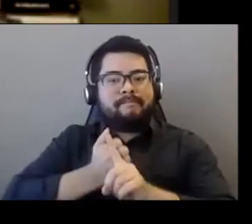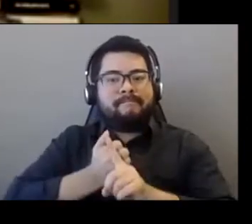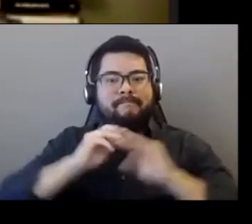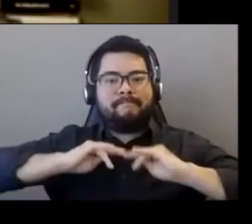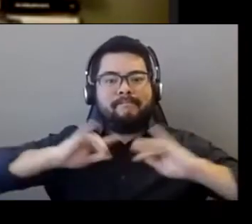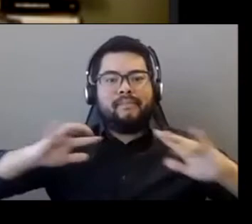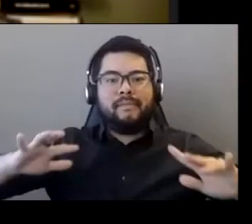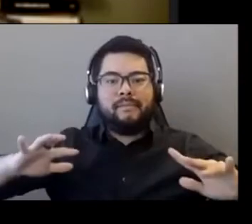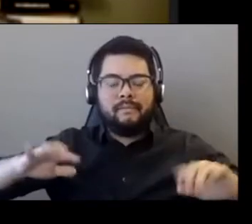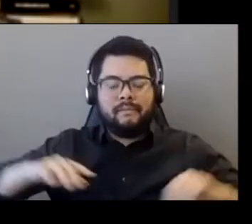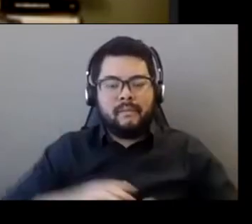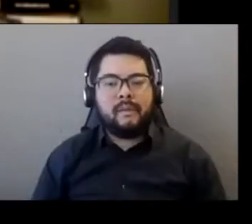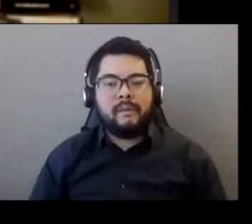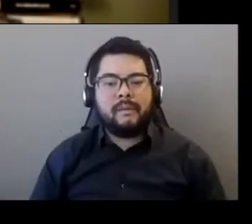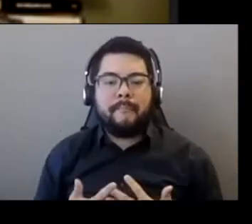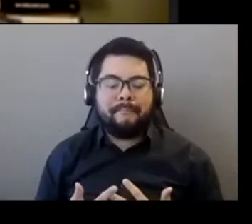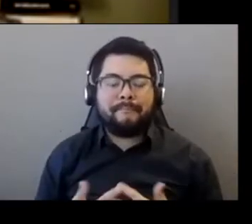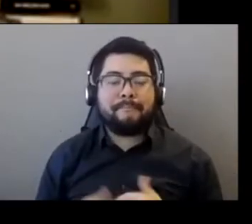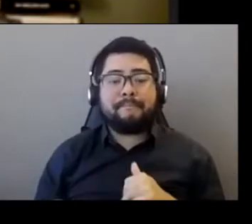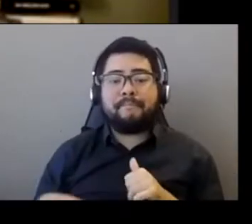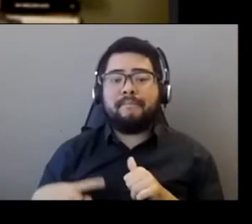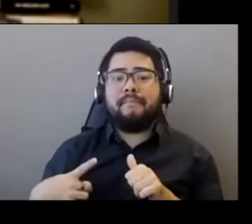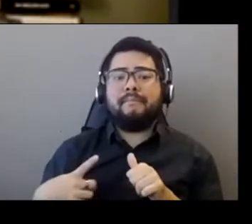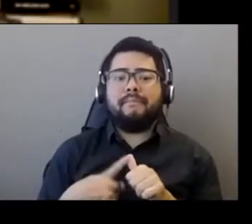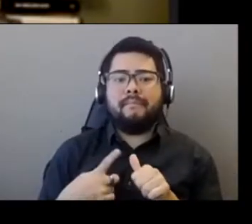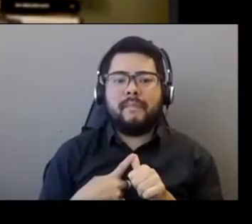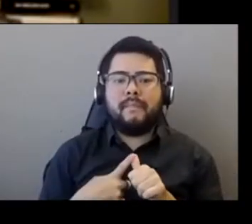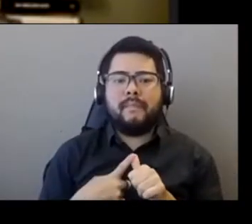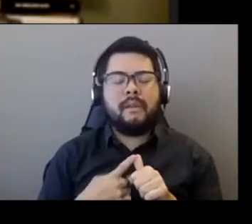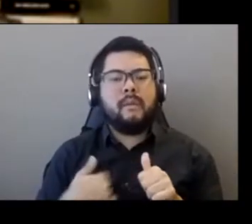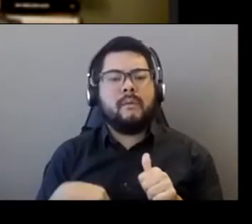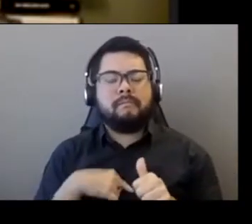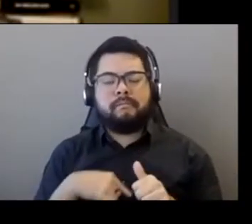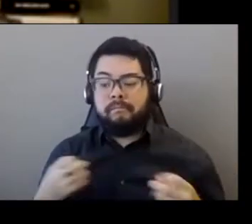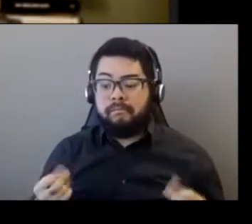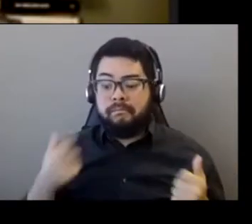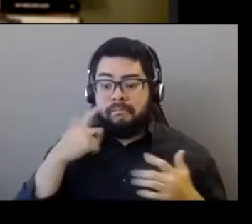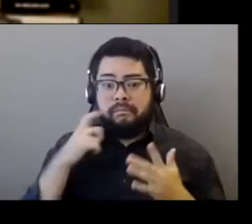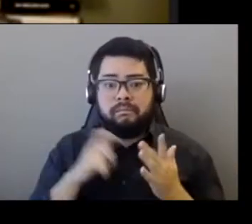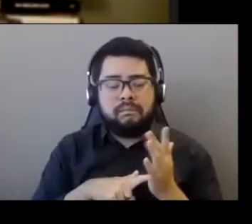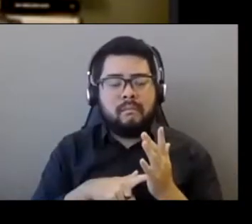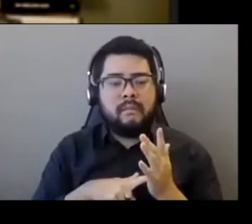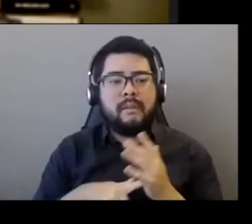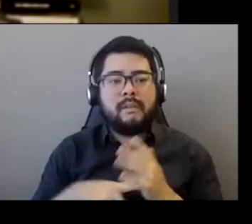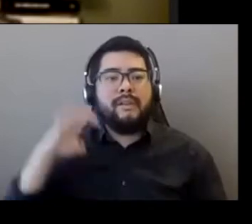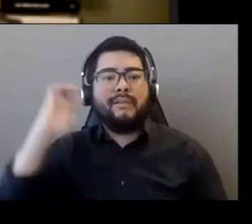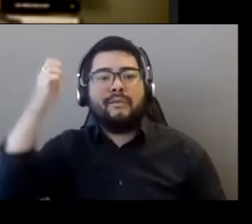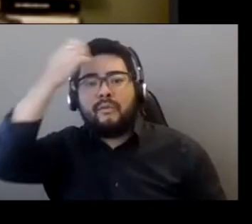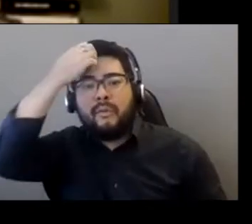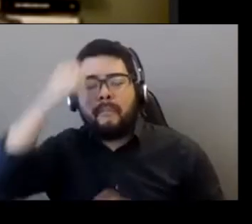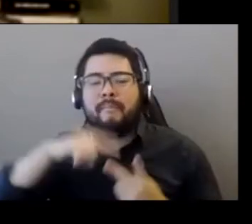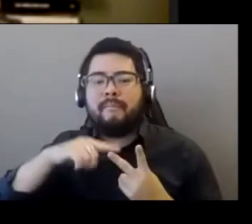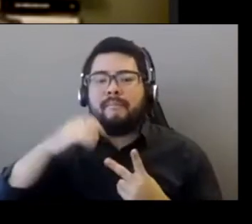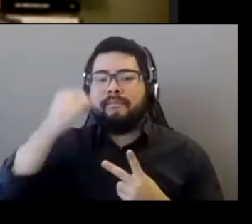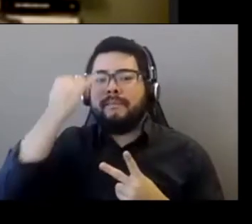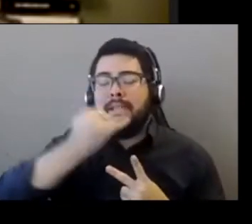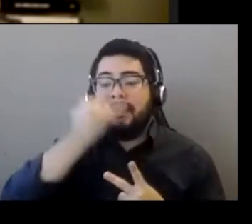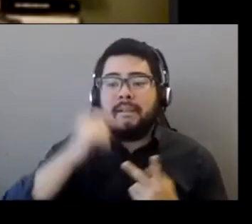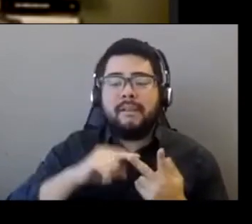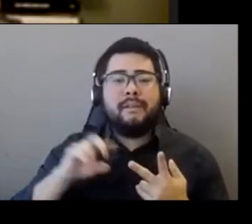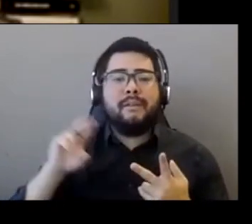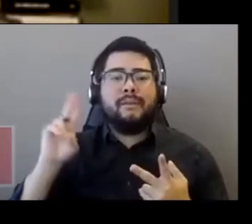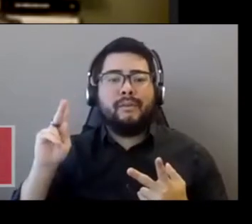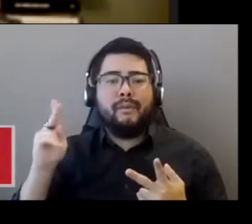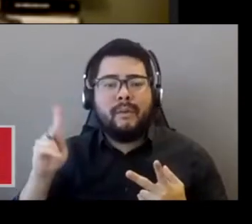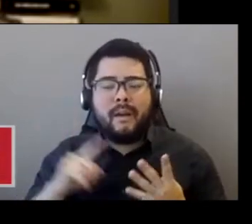well, firstly, it was clear to us that we saw immediately how the countries of Europe, Italy, the United Kingdom, United States,